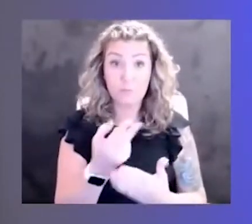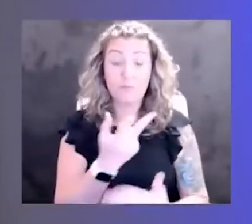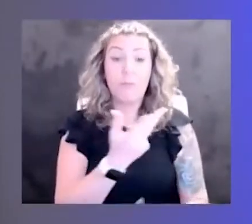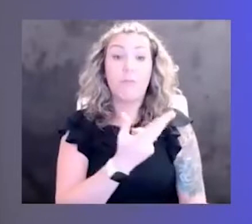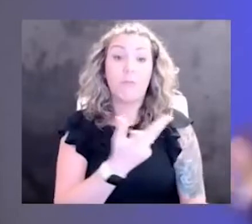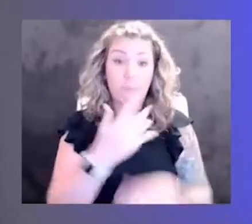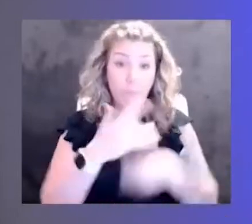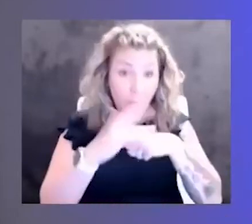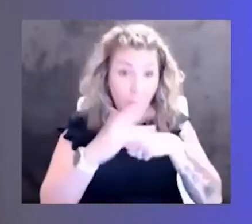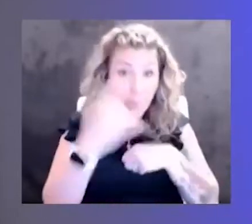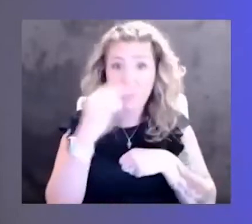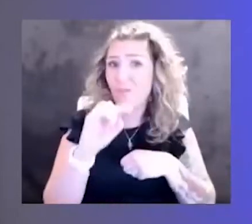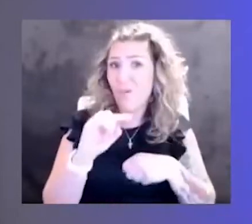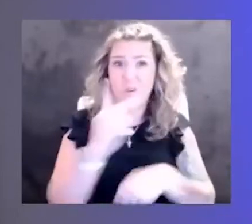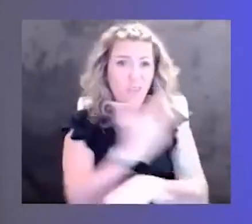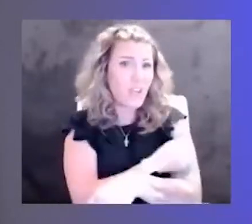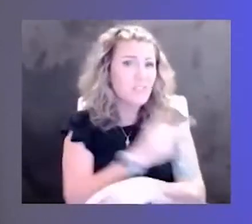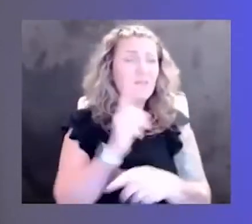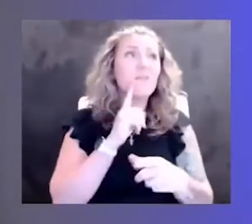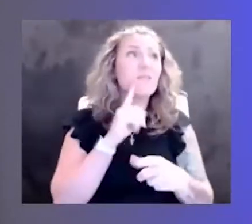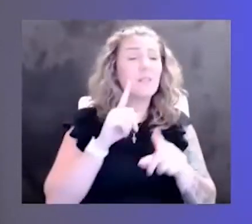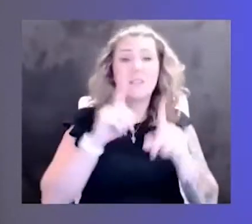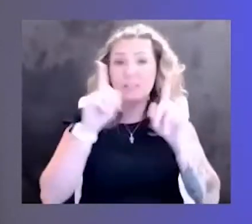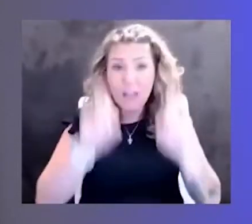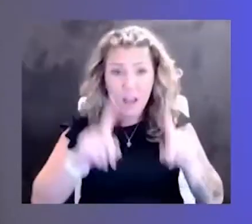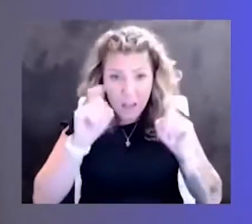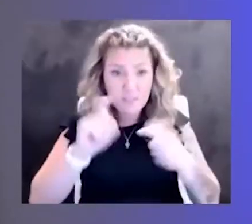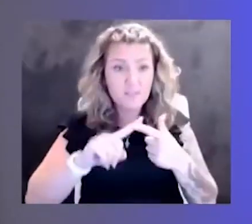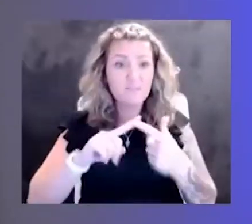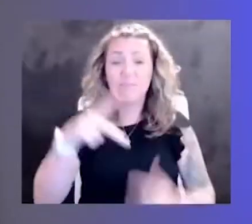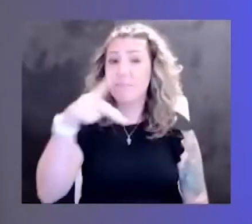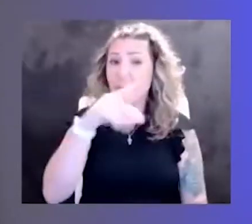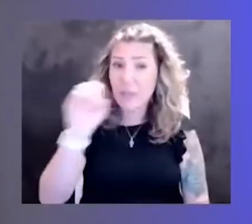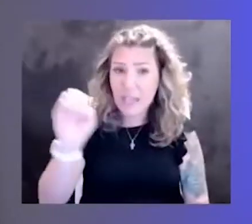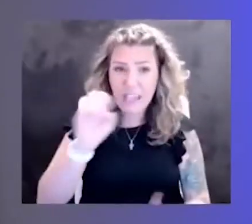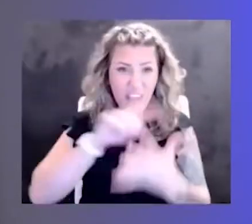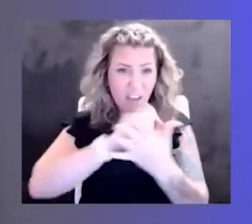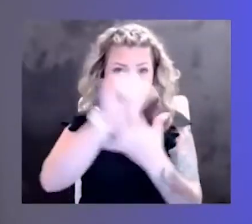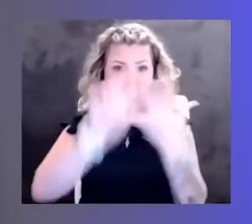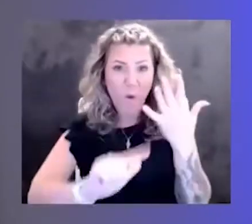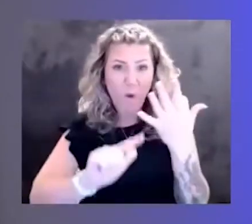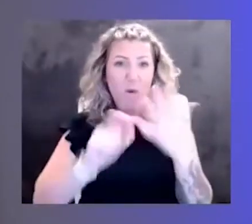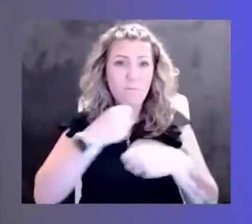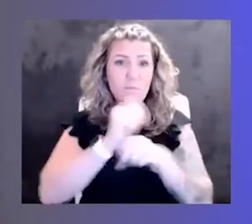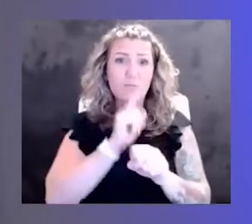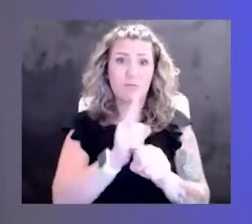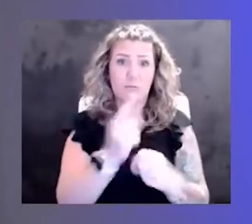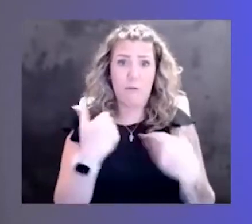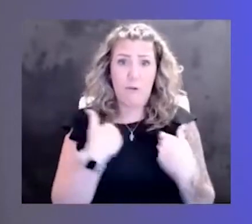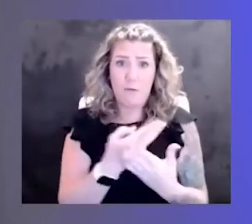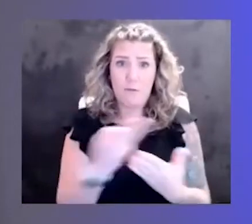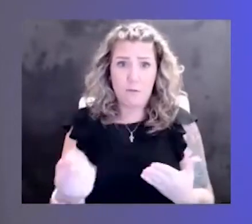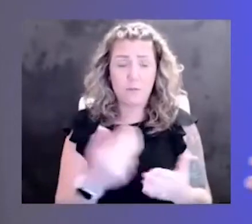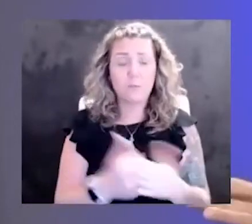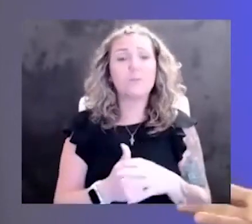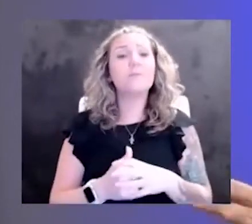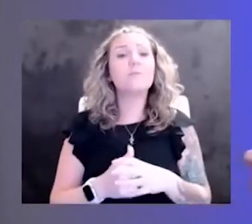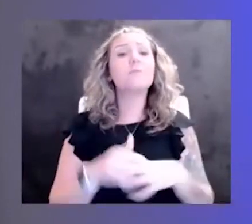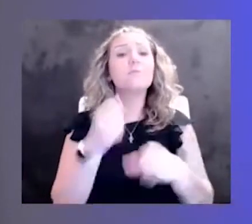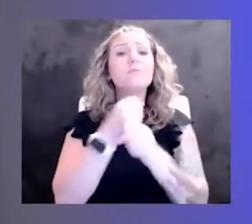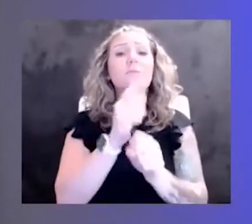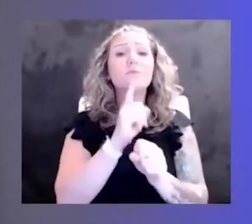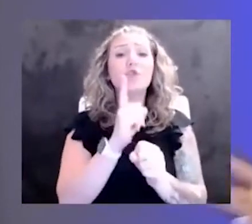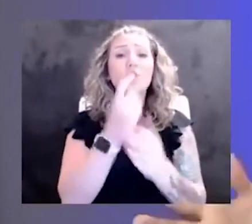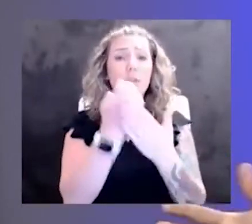for testing, for personal protective equipment, and then just making sure that our economy is able